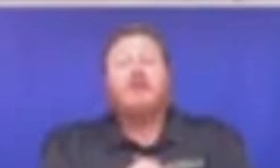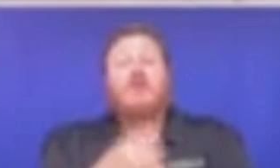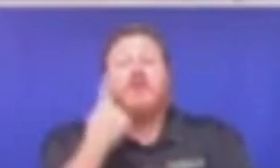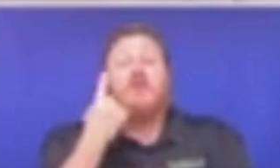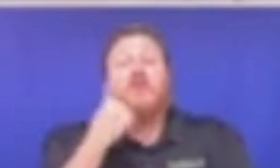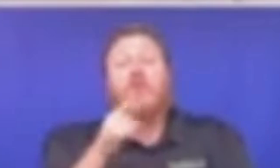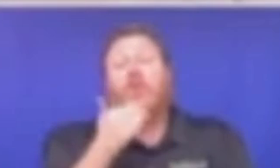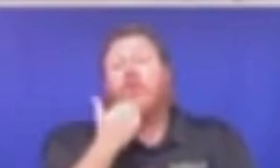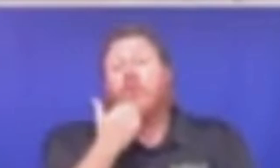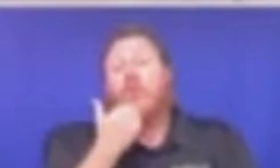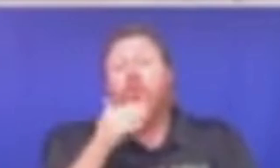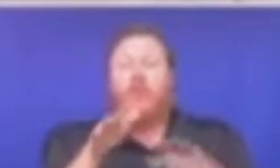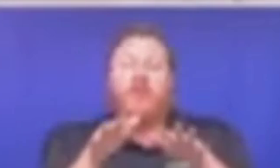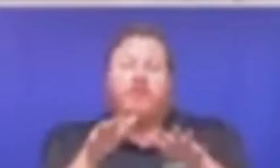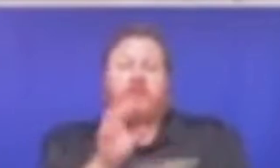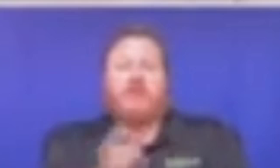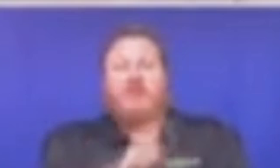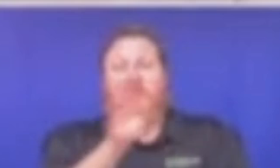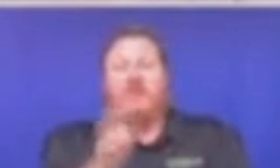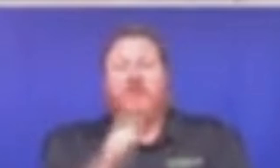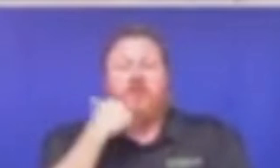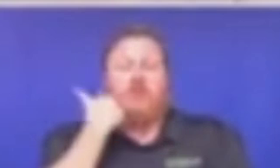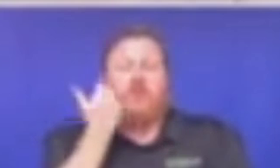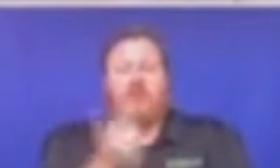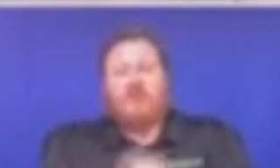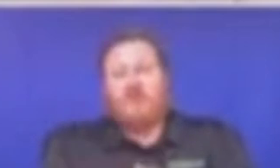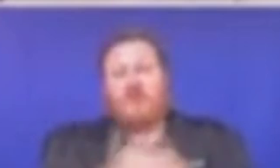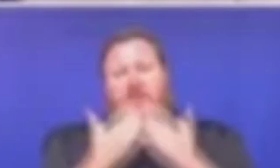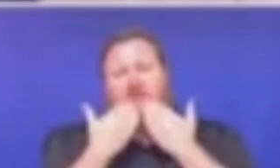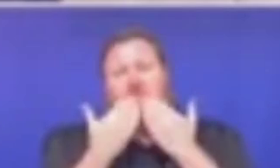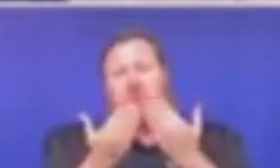interests of the people of South Africa. Thank you very much.